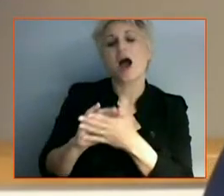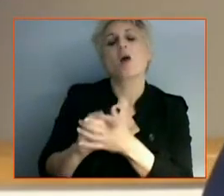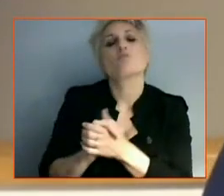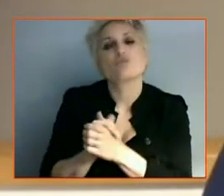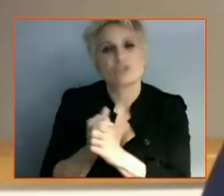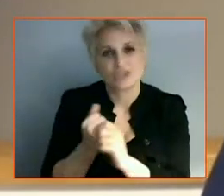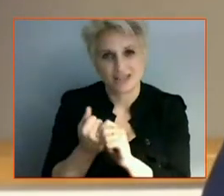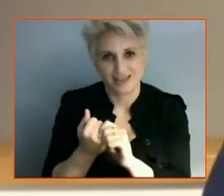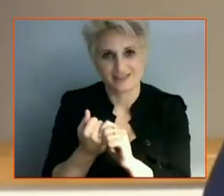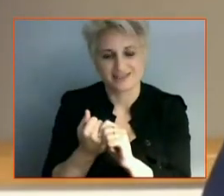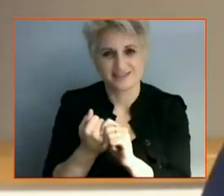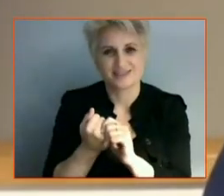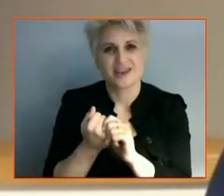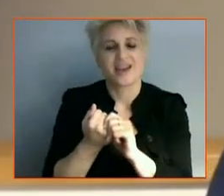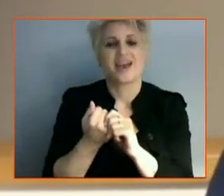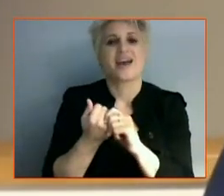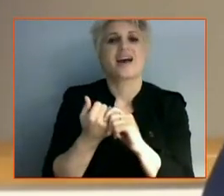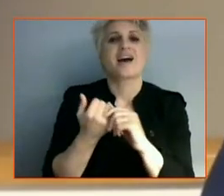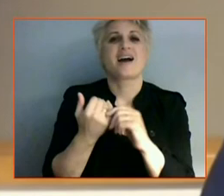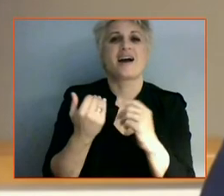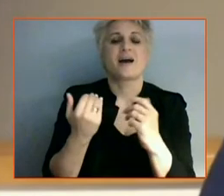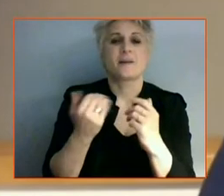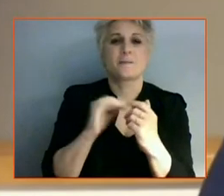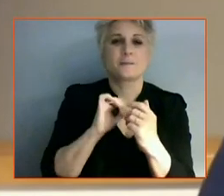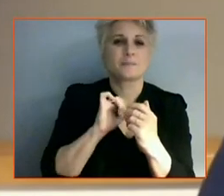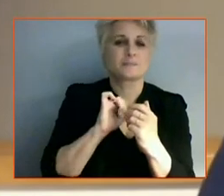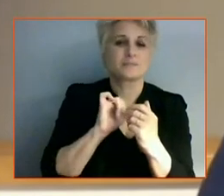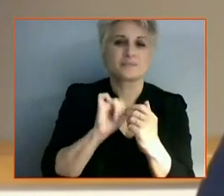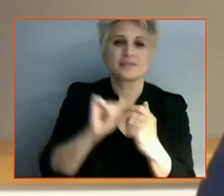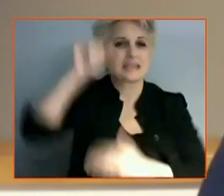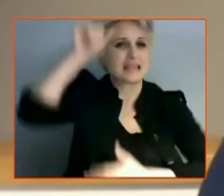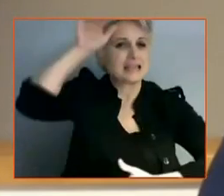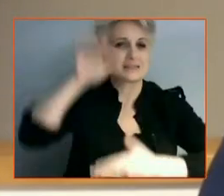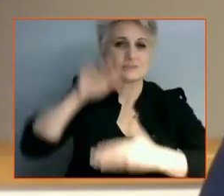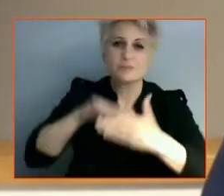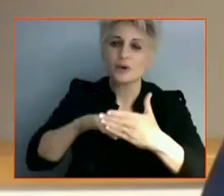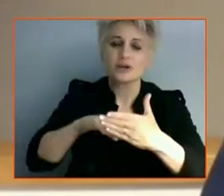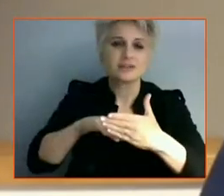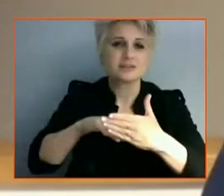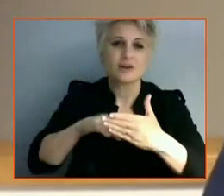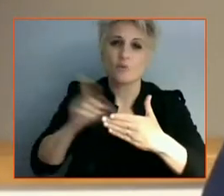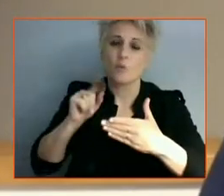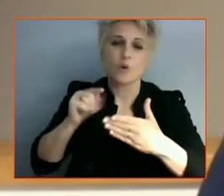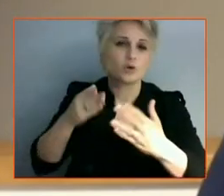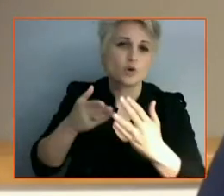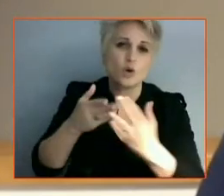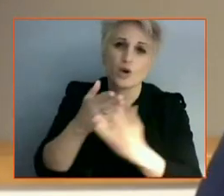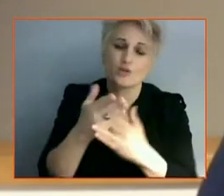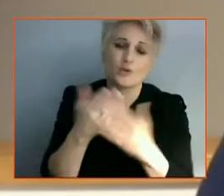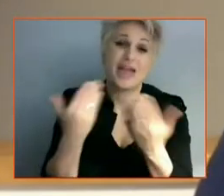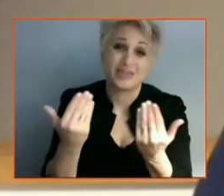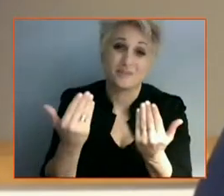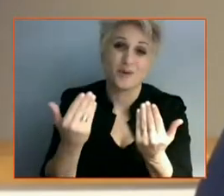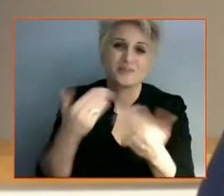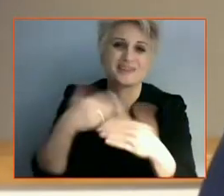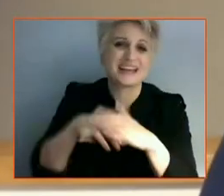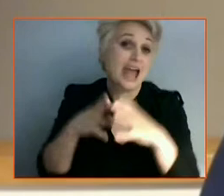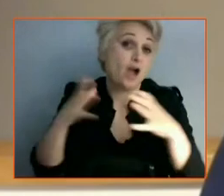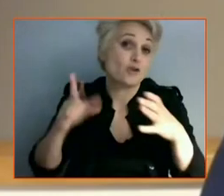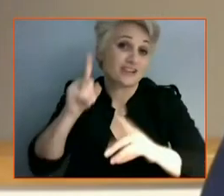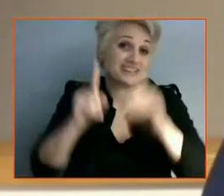of experience of people that are in our great city up there.